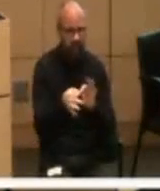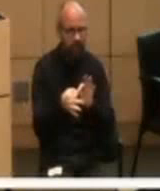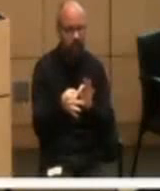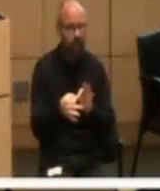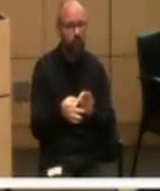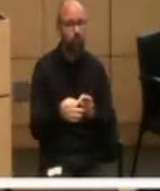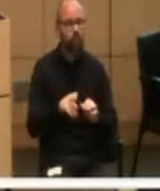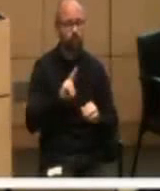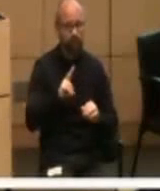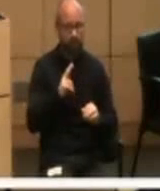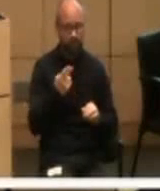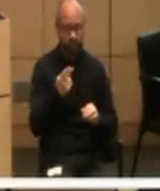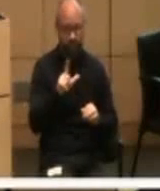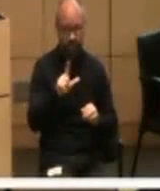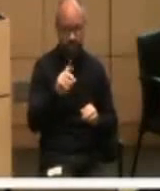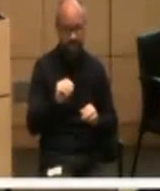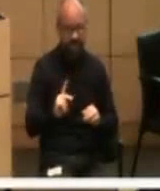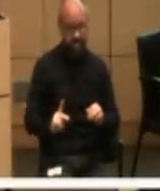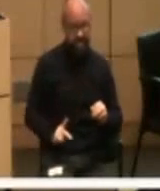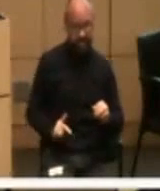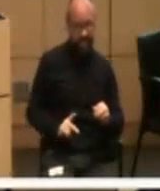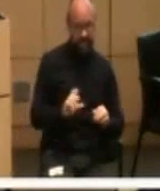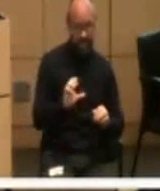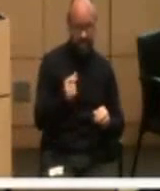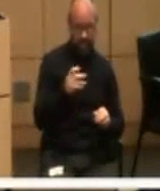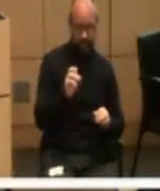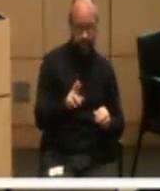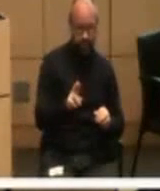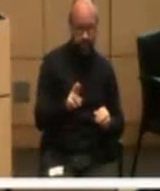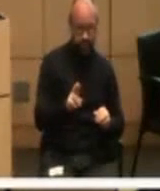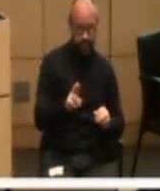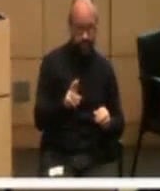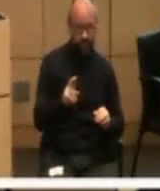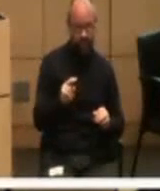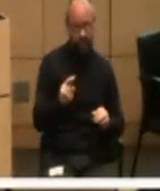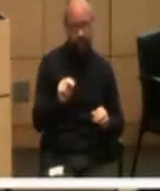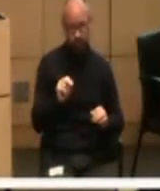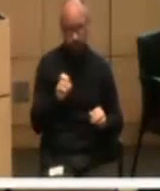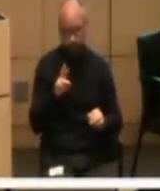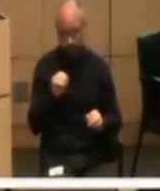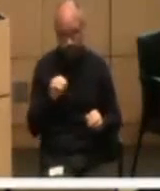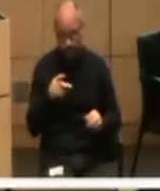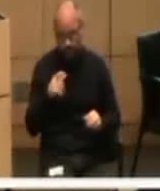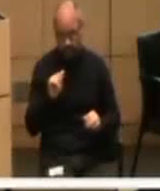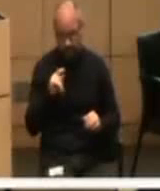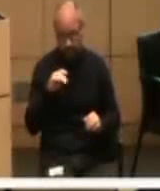hearing loss and kidney cancer, whether it's neuroblastoma or Wilms tumors.